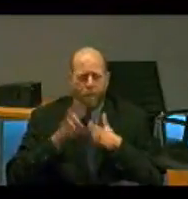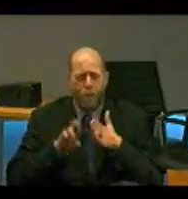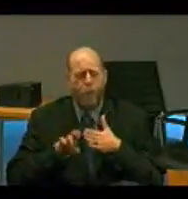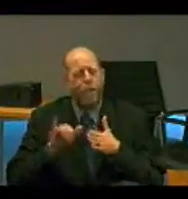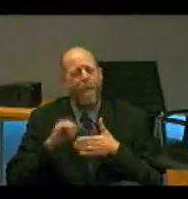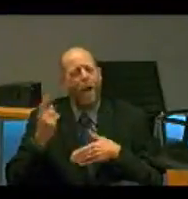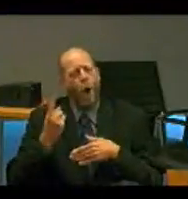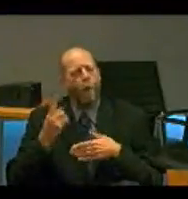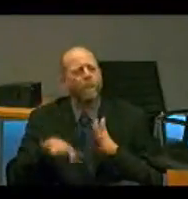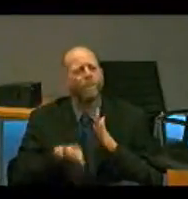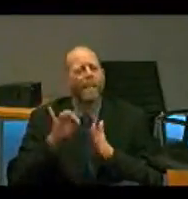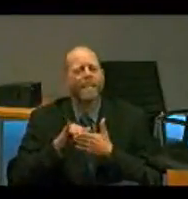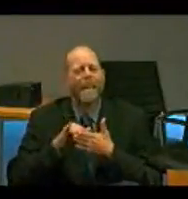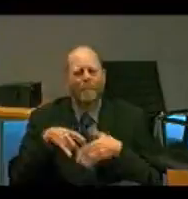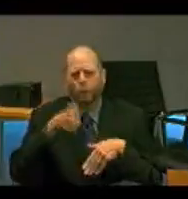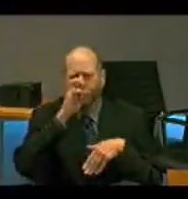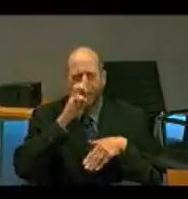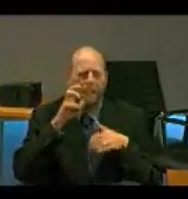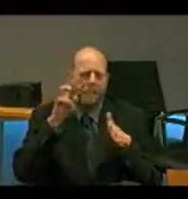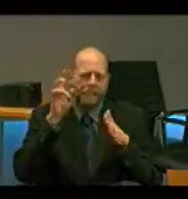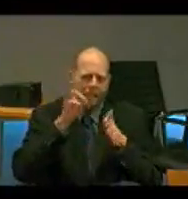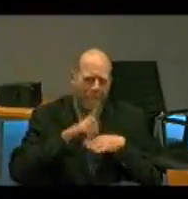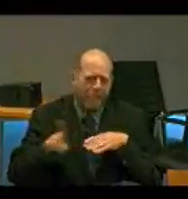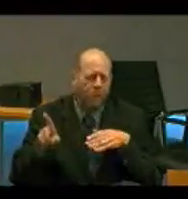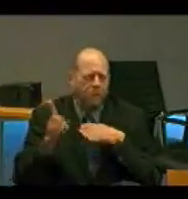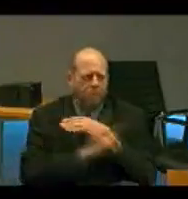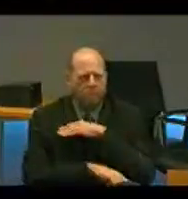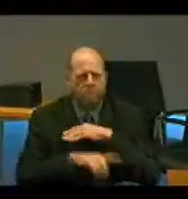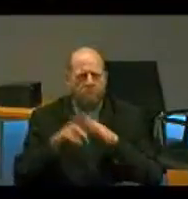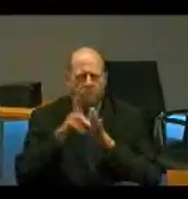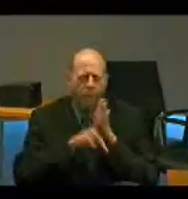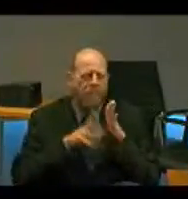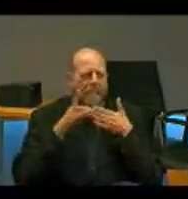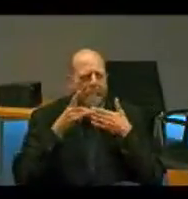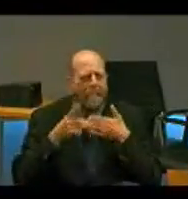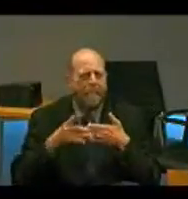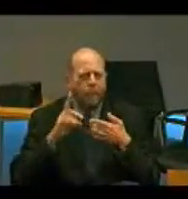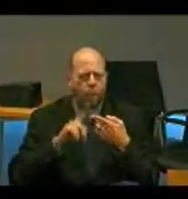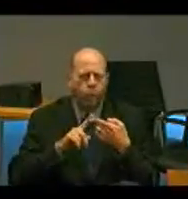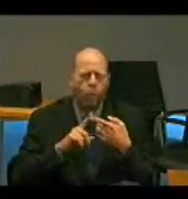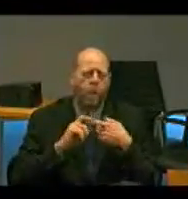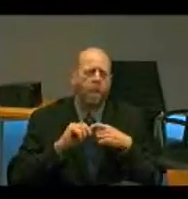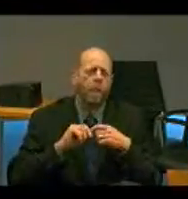finds that stringent discipline policies lead to